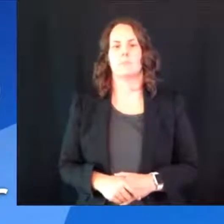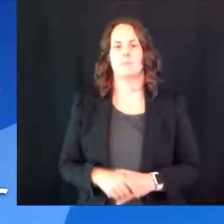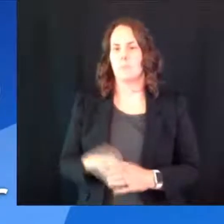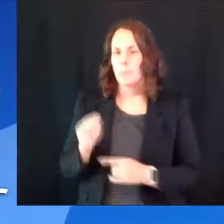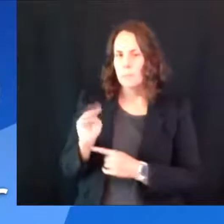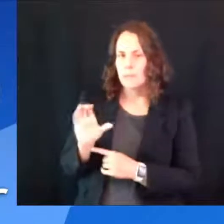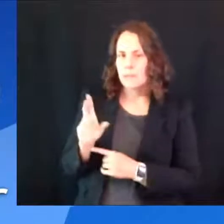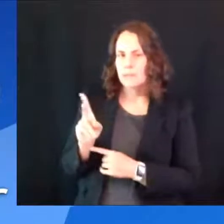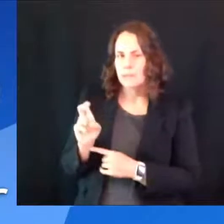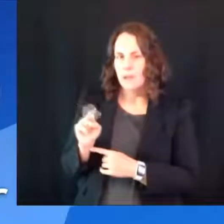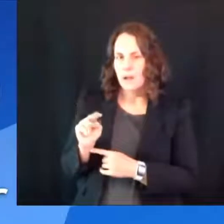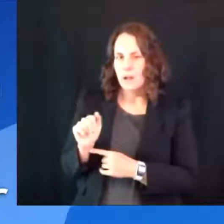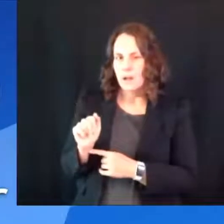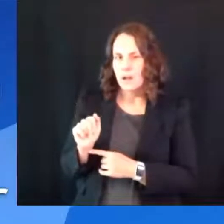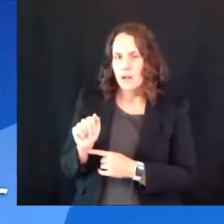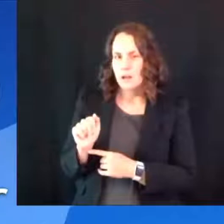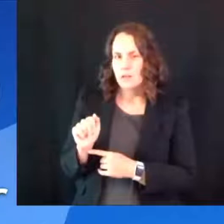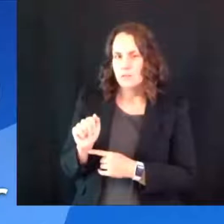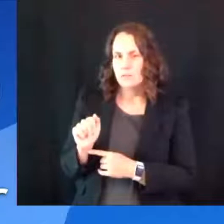Alexander.